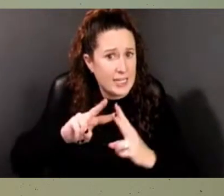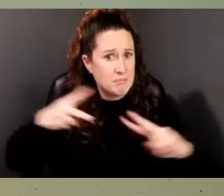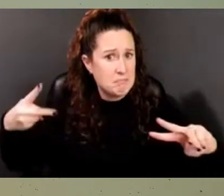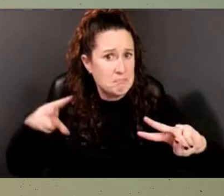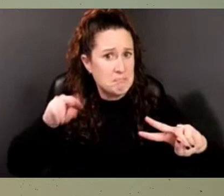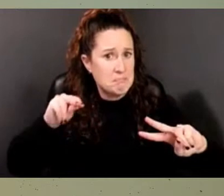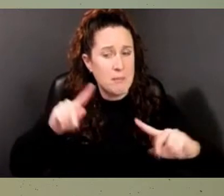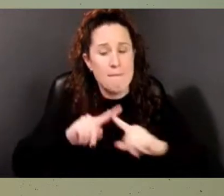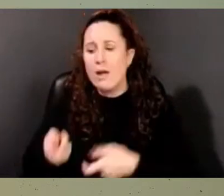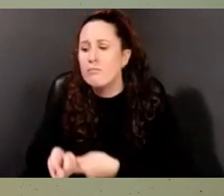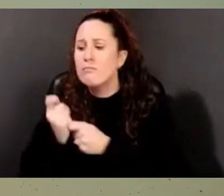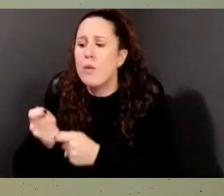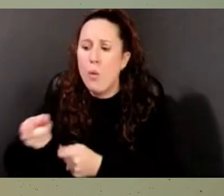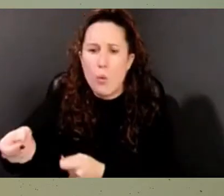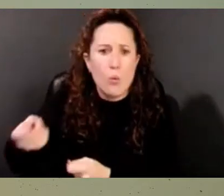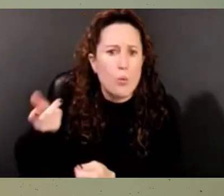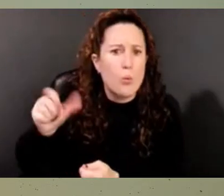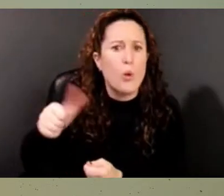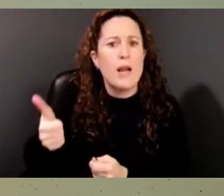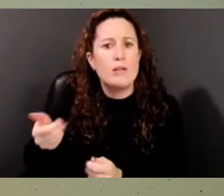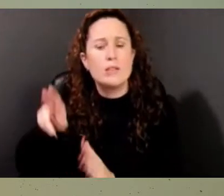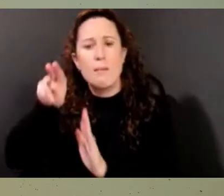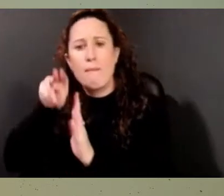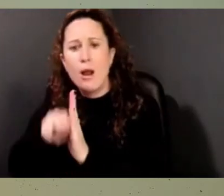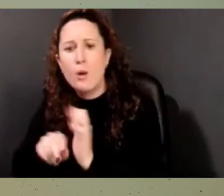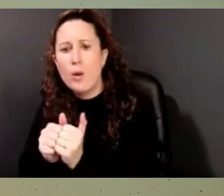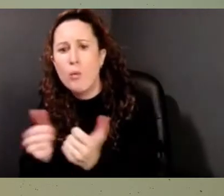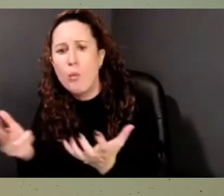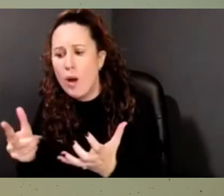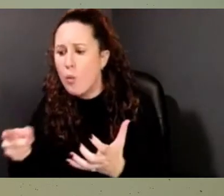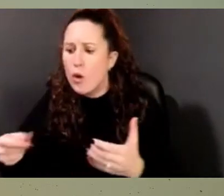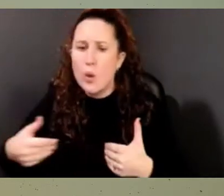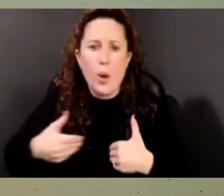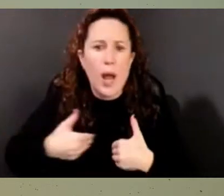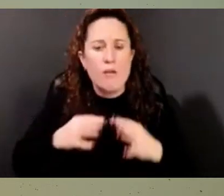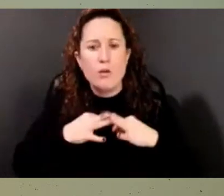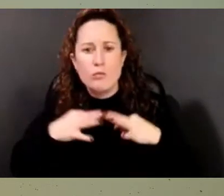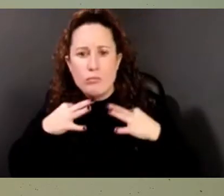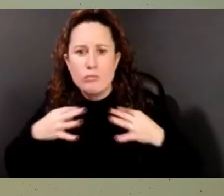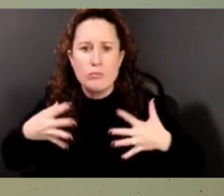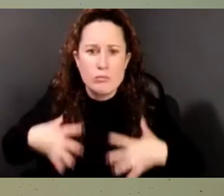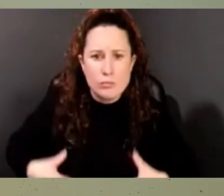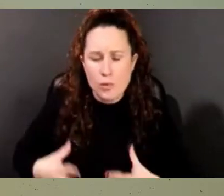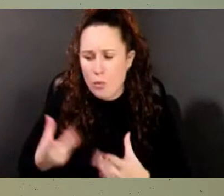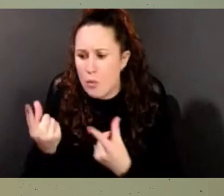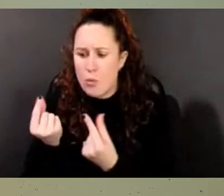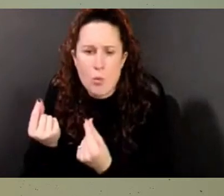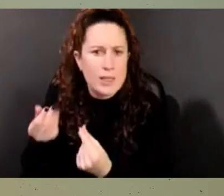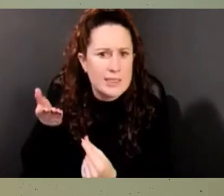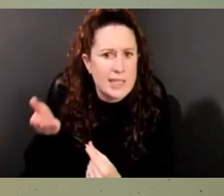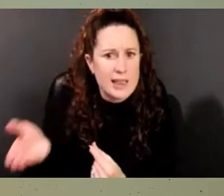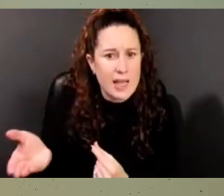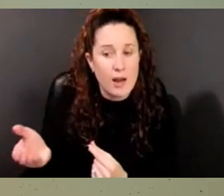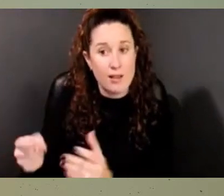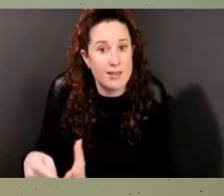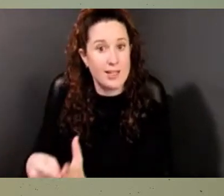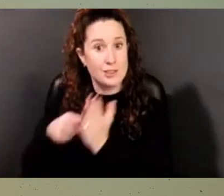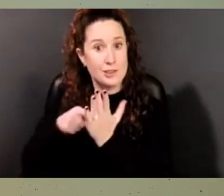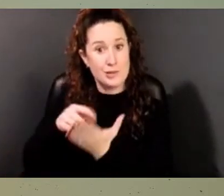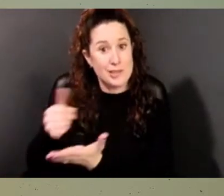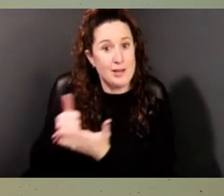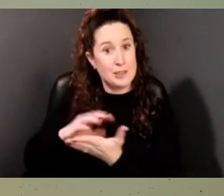with. All of those rituals can tell a lot about this community that they created. So letting the bones